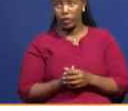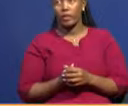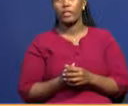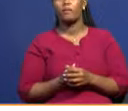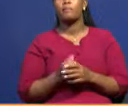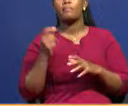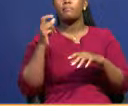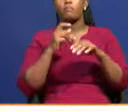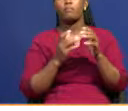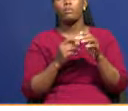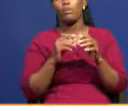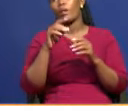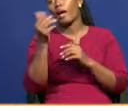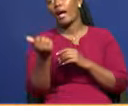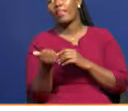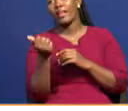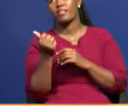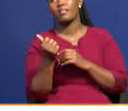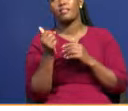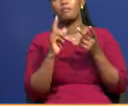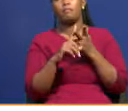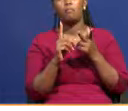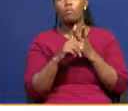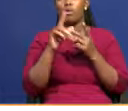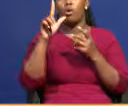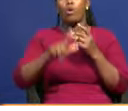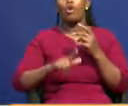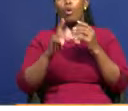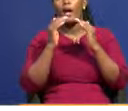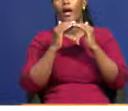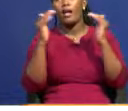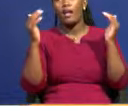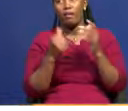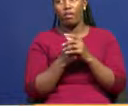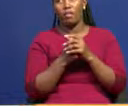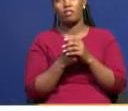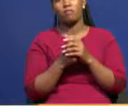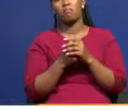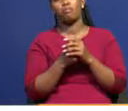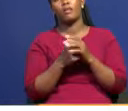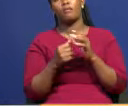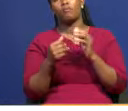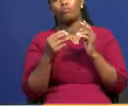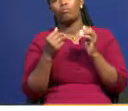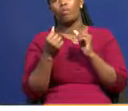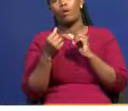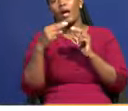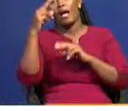come to the lower level, the secondary and the junior and